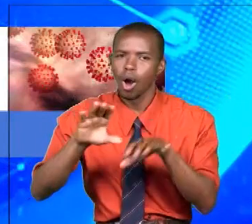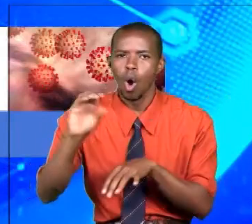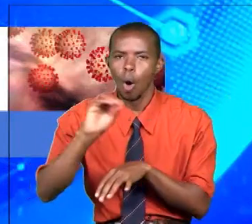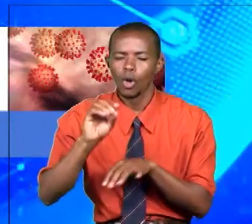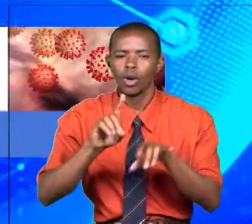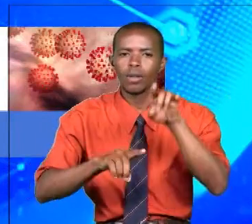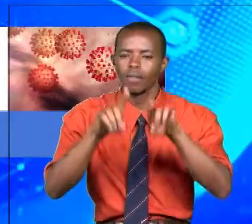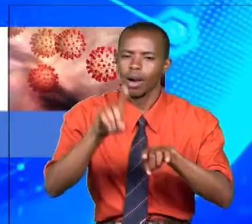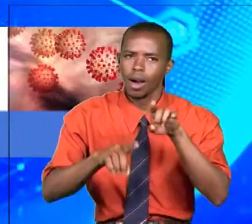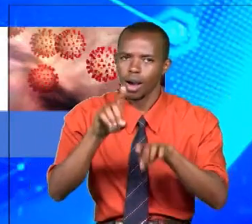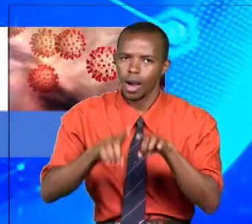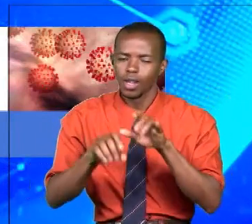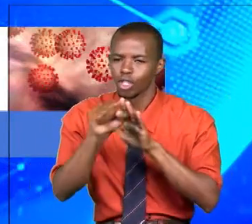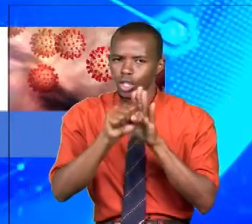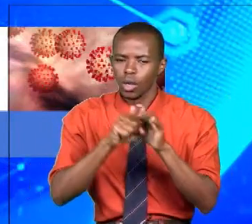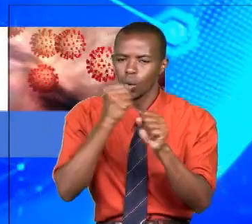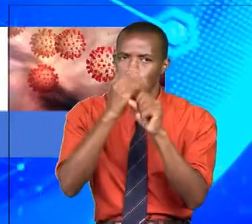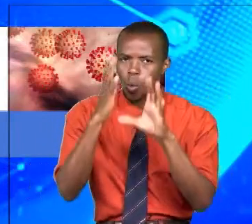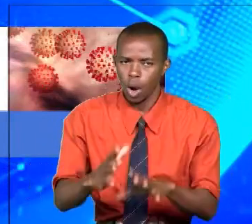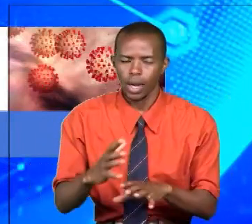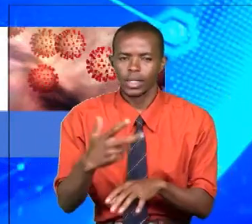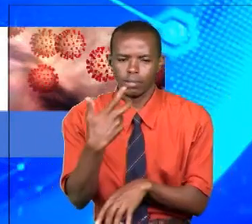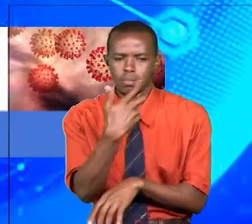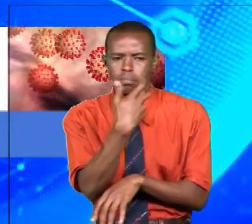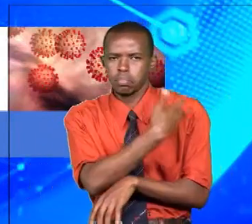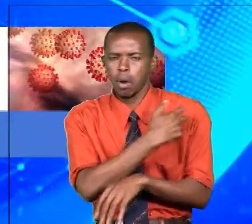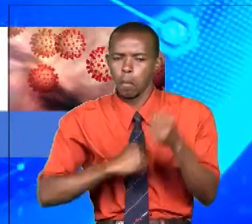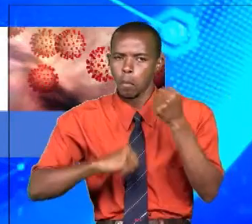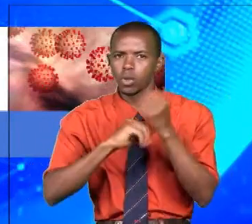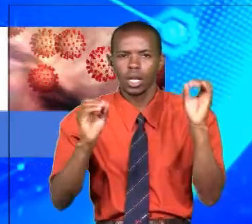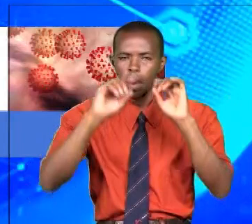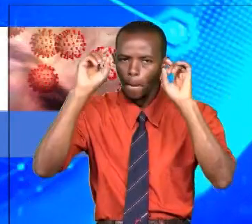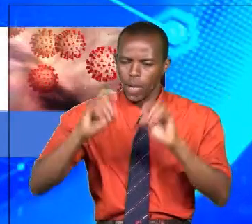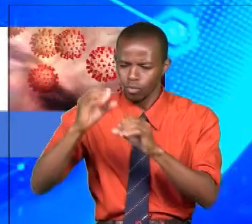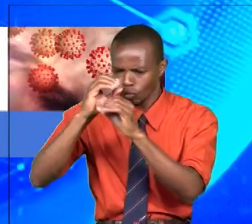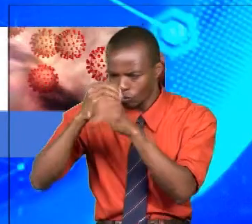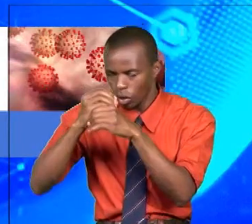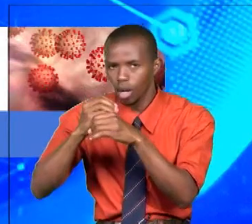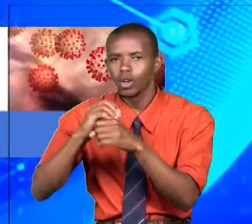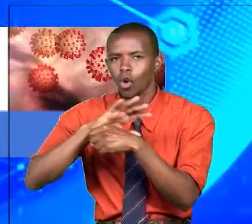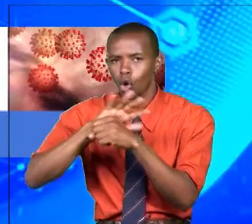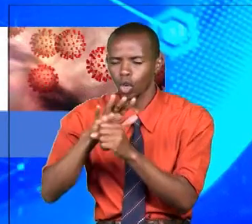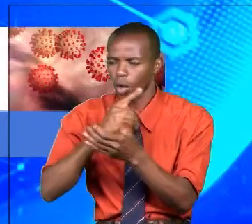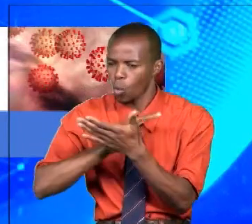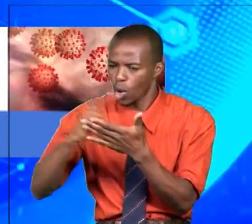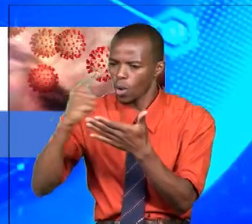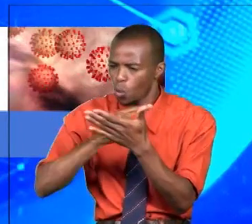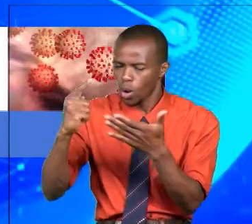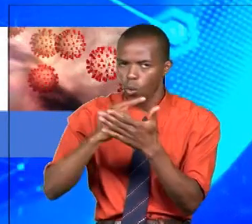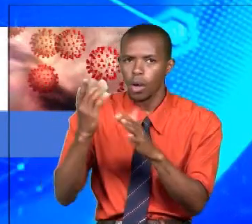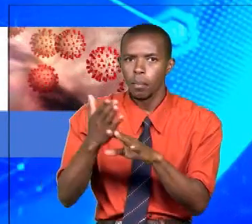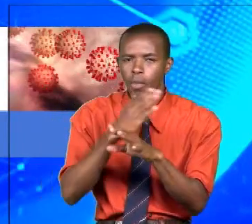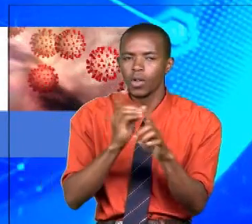variant. State employees who will still not receive the booster must undergo testing for COVID-19 twice each week before the